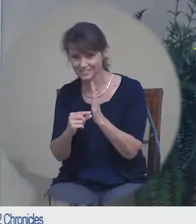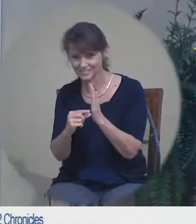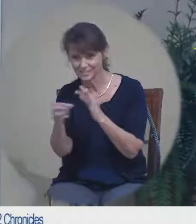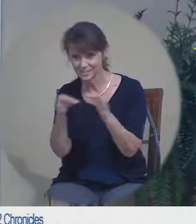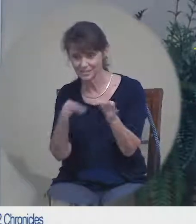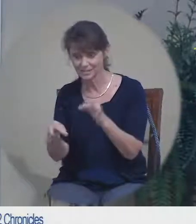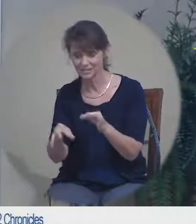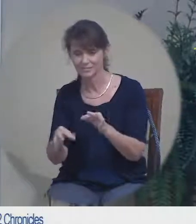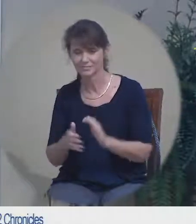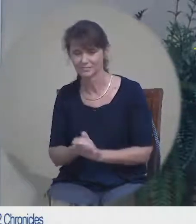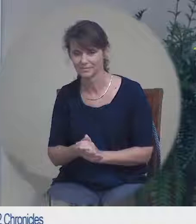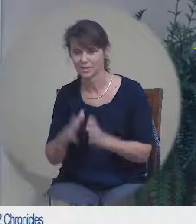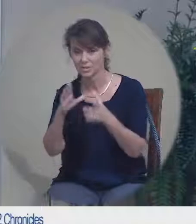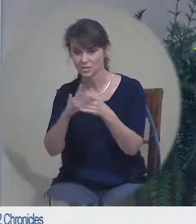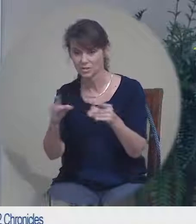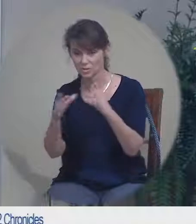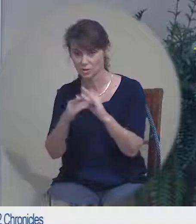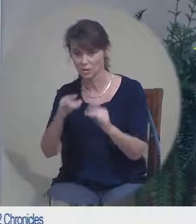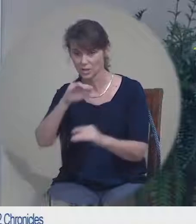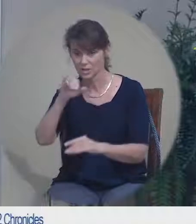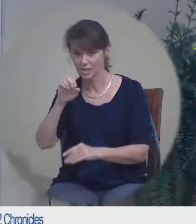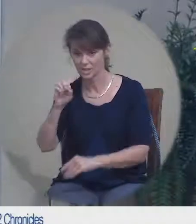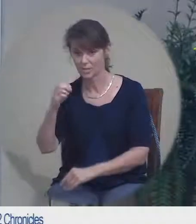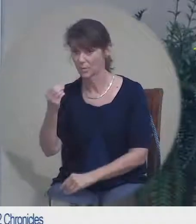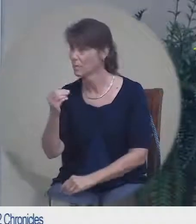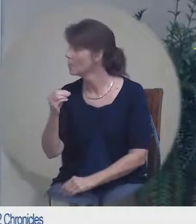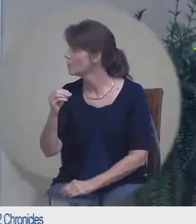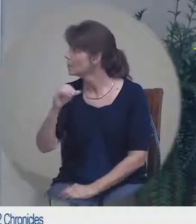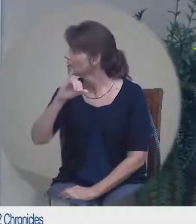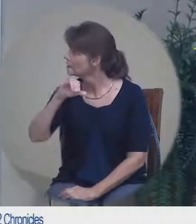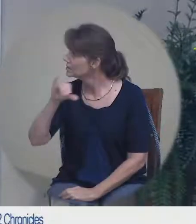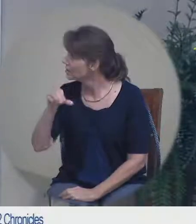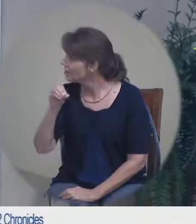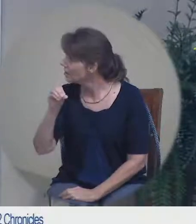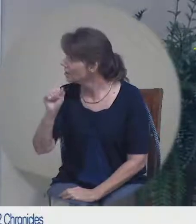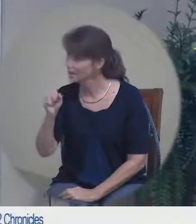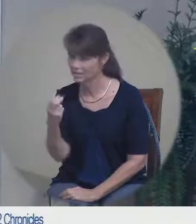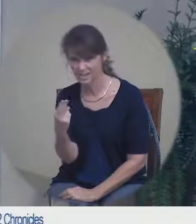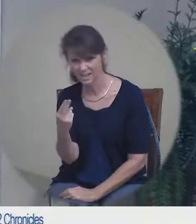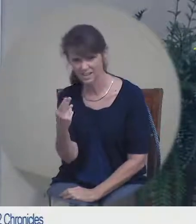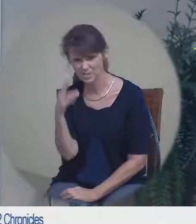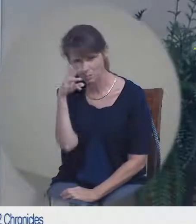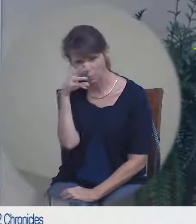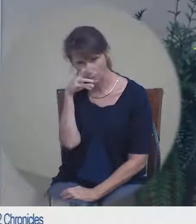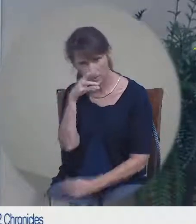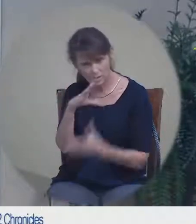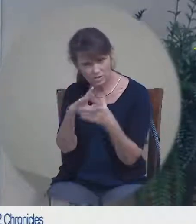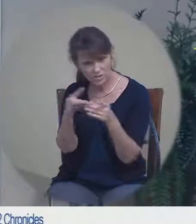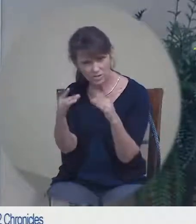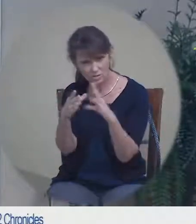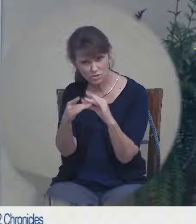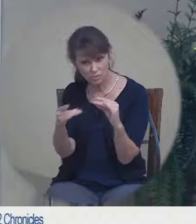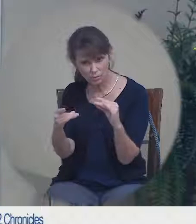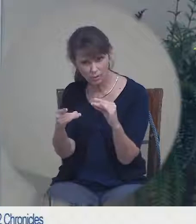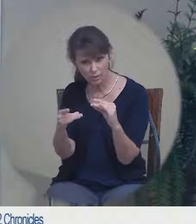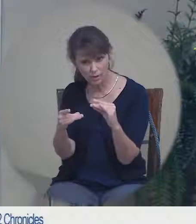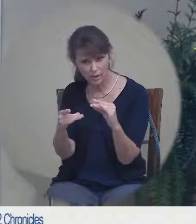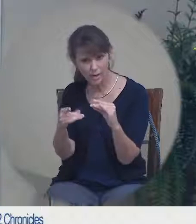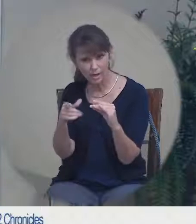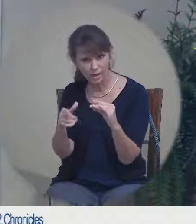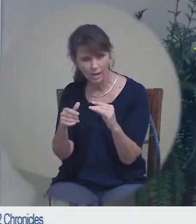the story of Joash of Israel is a weird story. It's weird in the sense of how it's